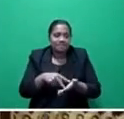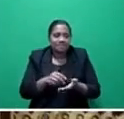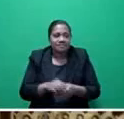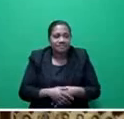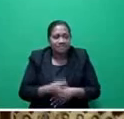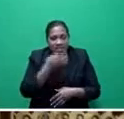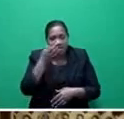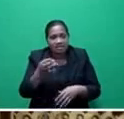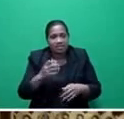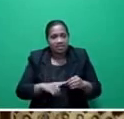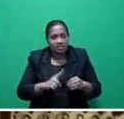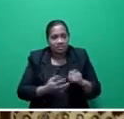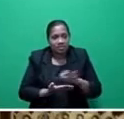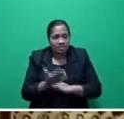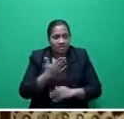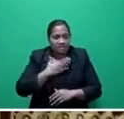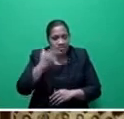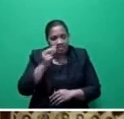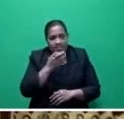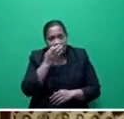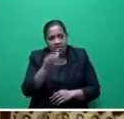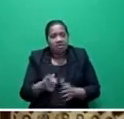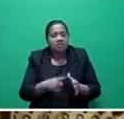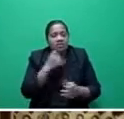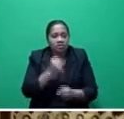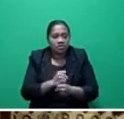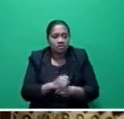111/2020 under my name to ask the Attorney General